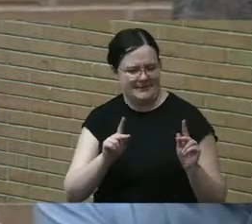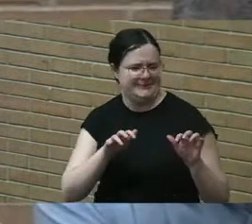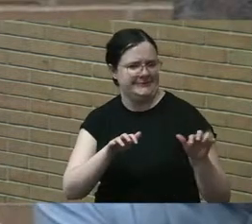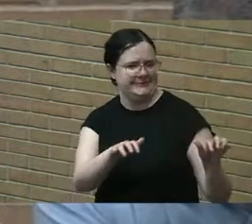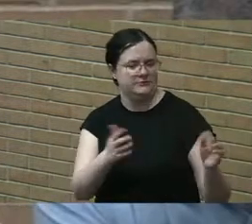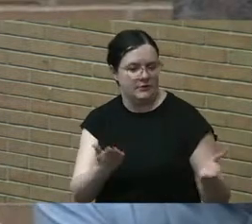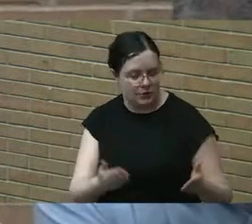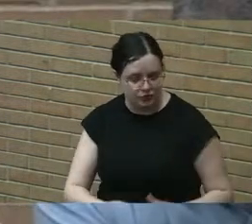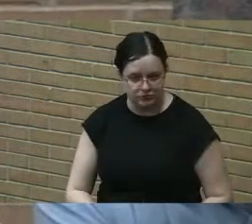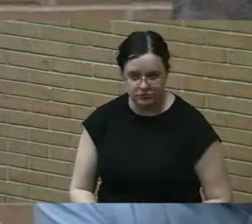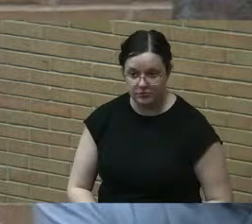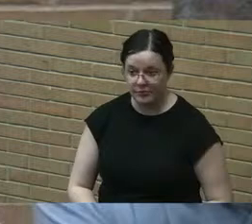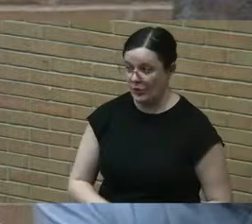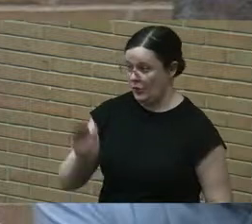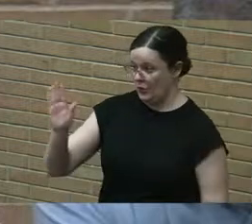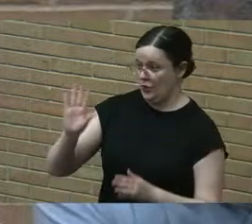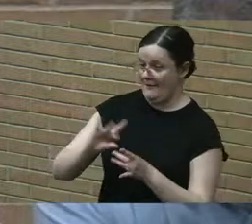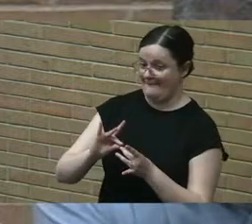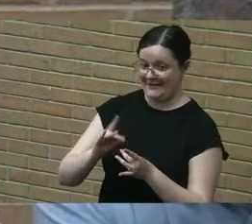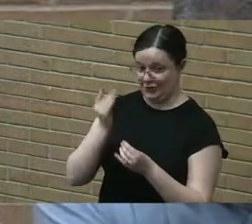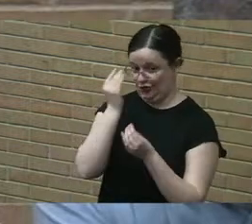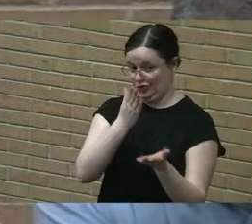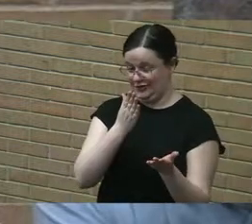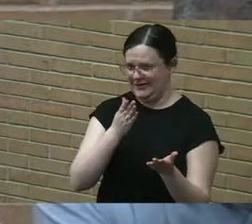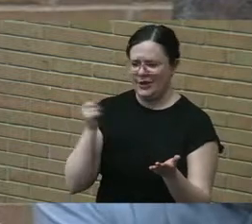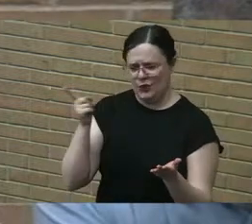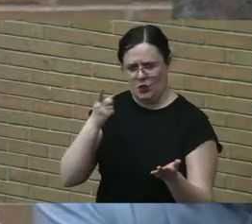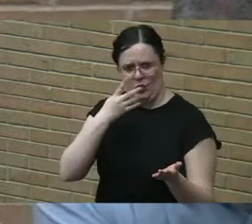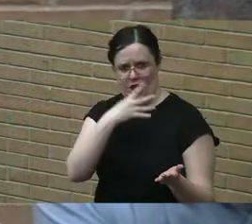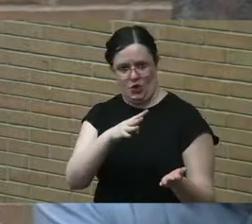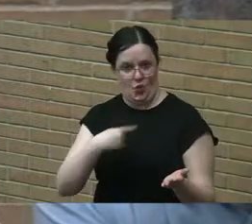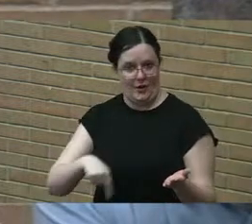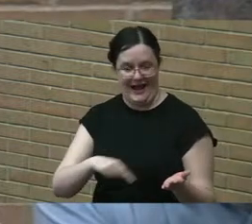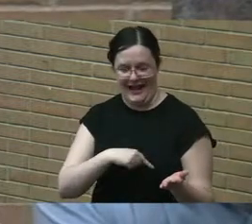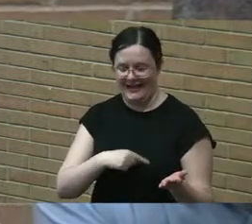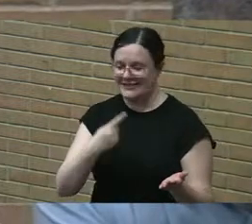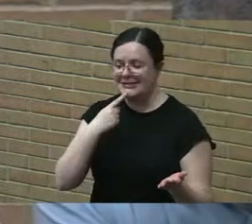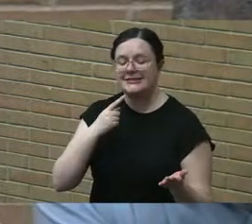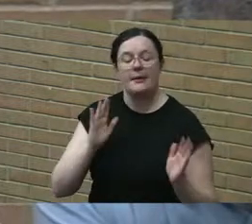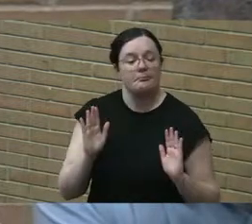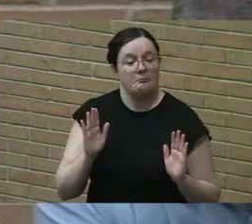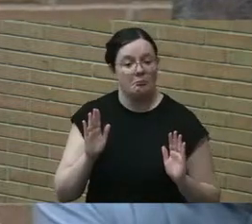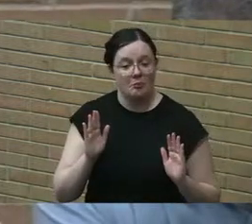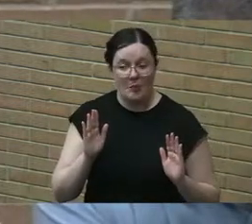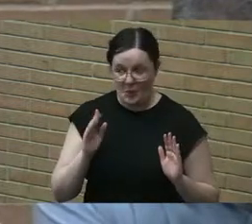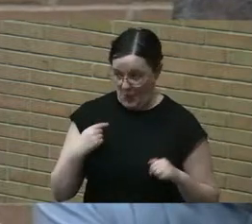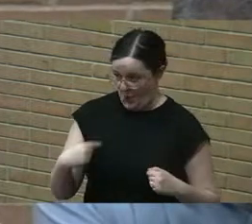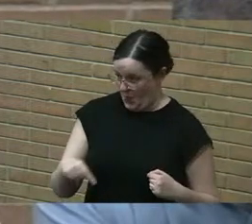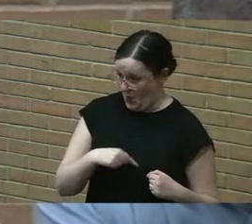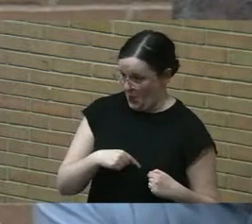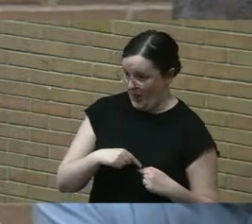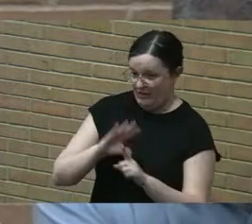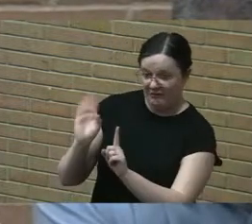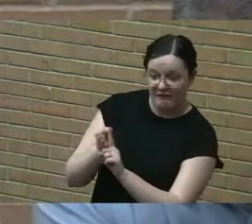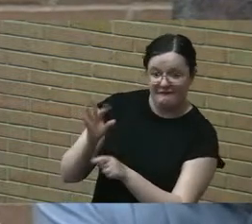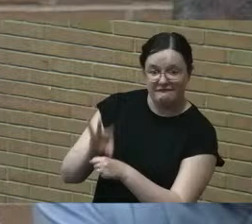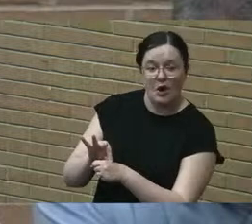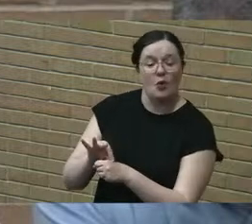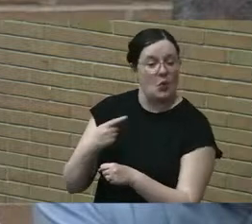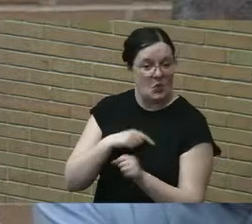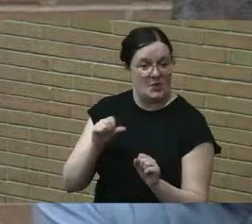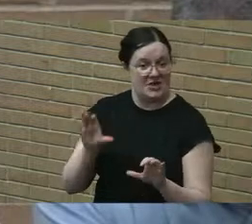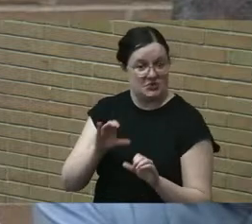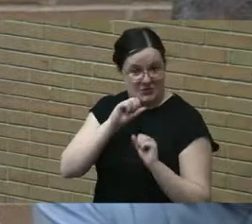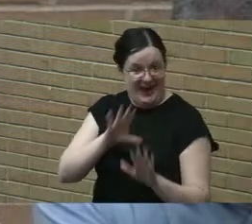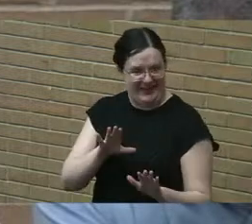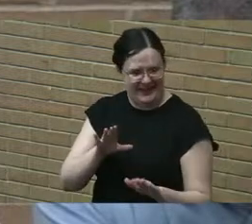by disregarding us, by saying that there's nothing we can do to compel you to have a vote, is that you do